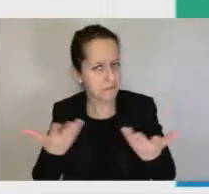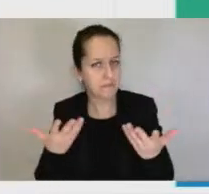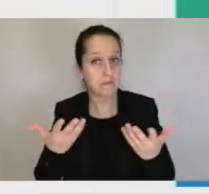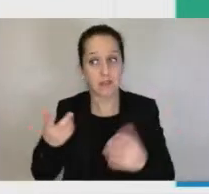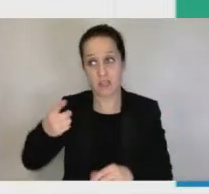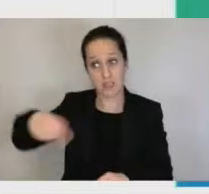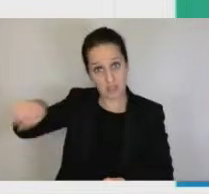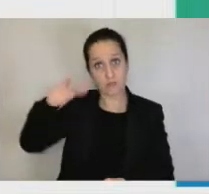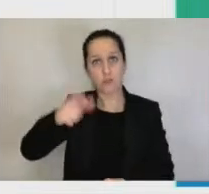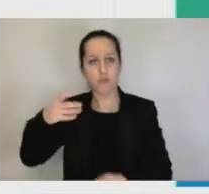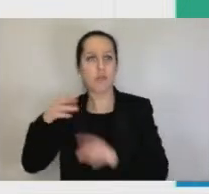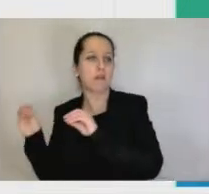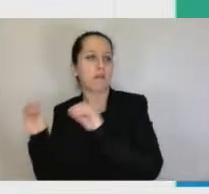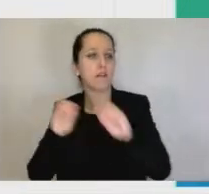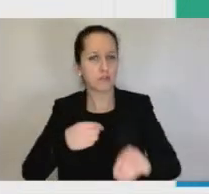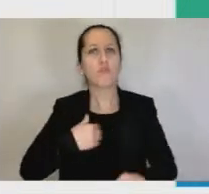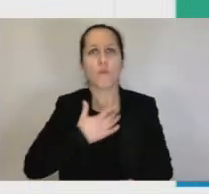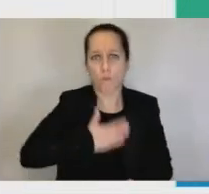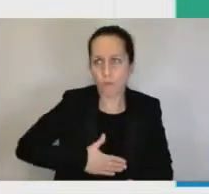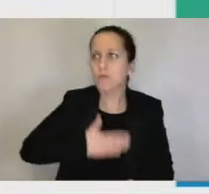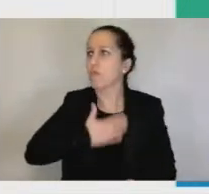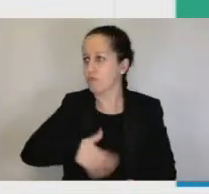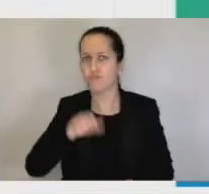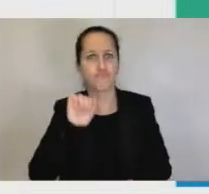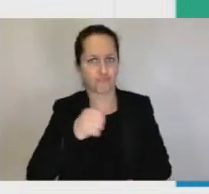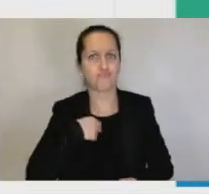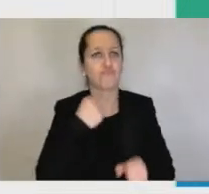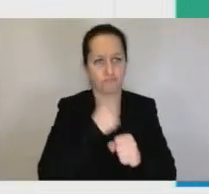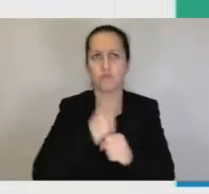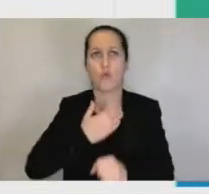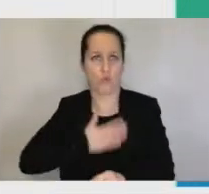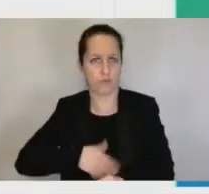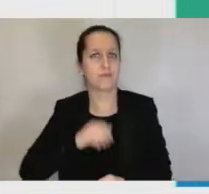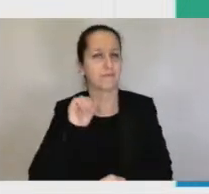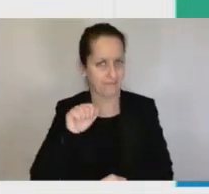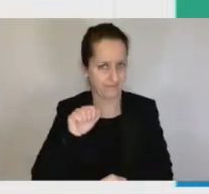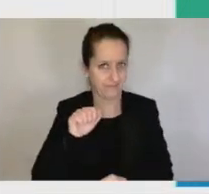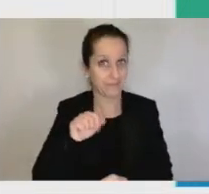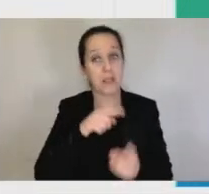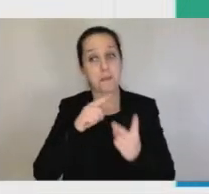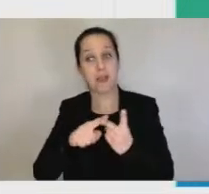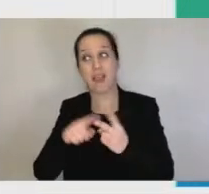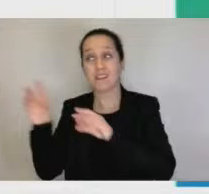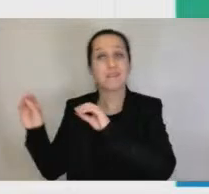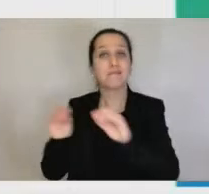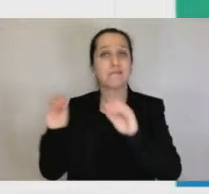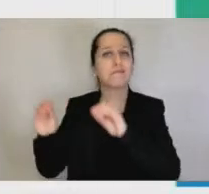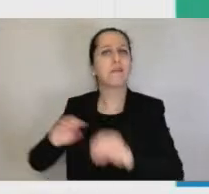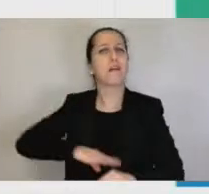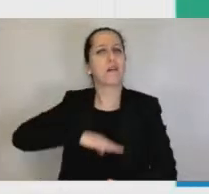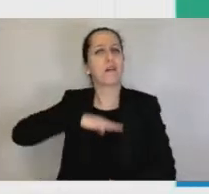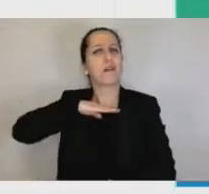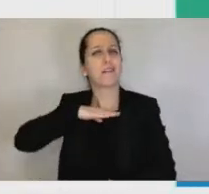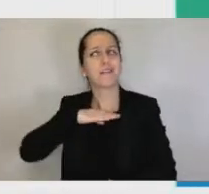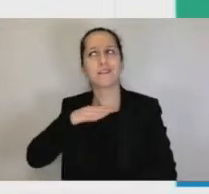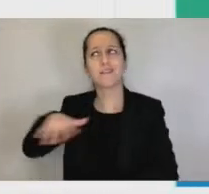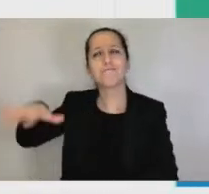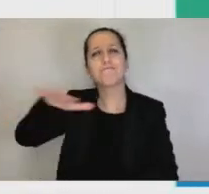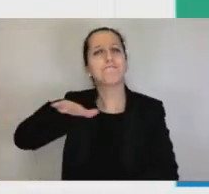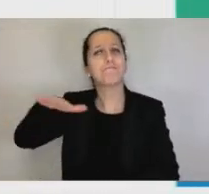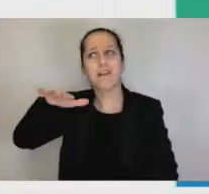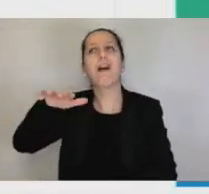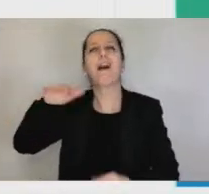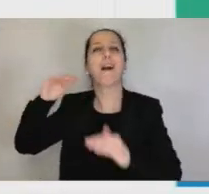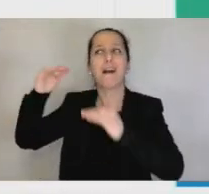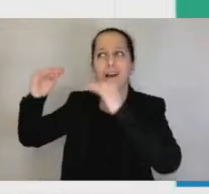First, greater desire to work amongst the migrants, and the age group